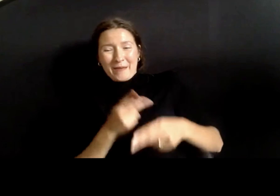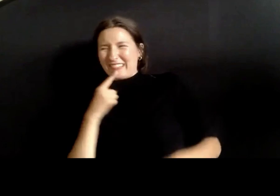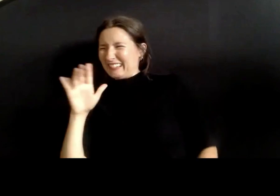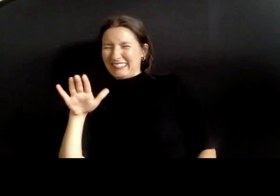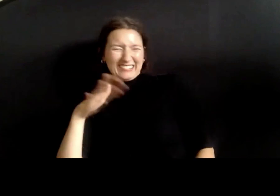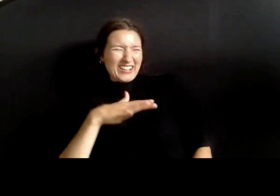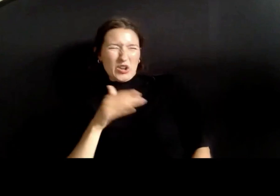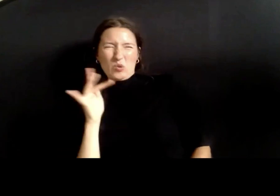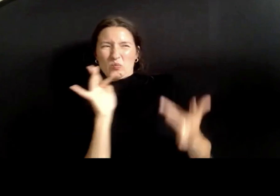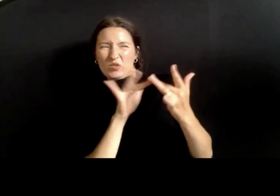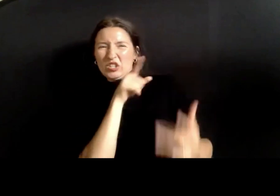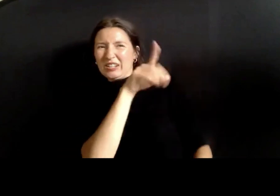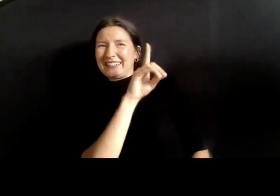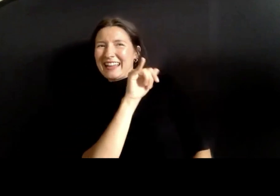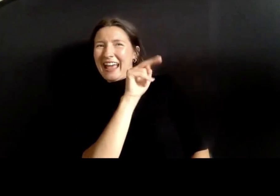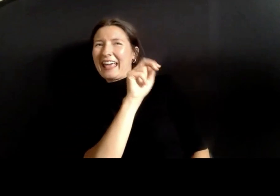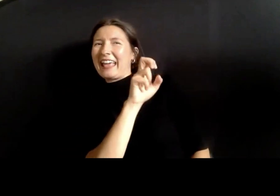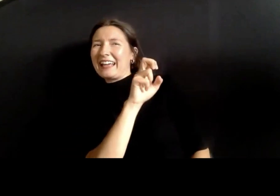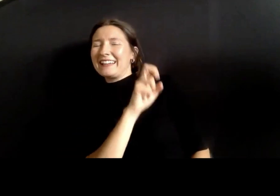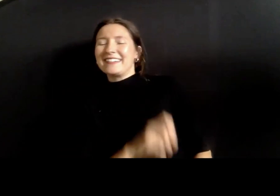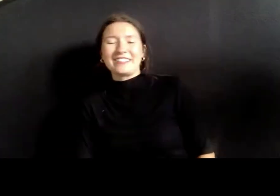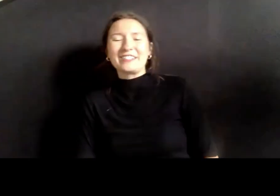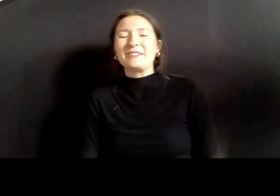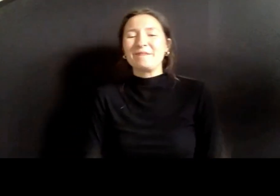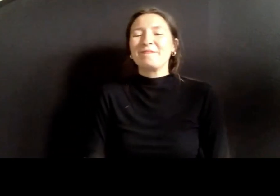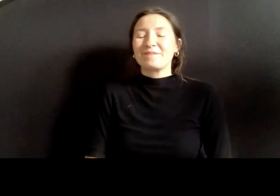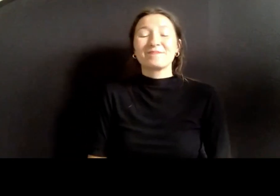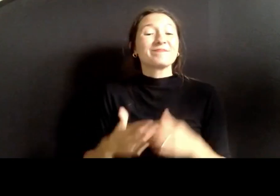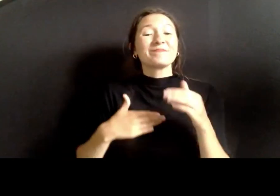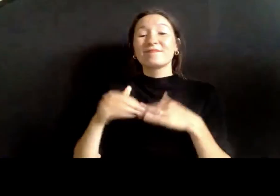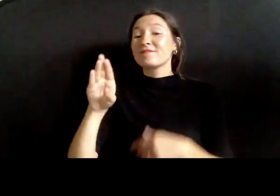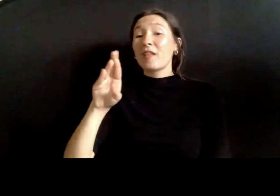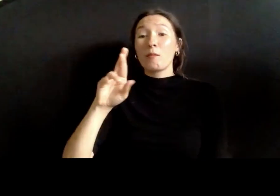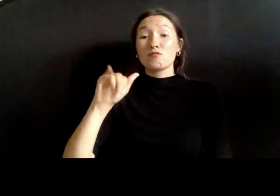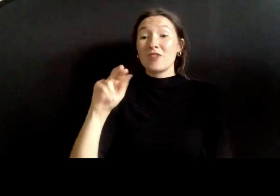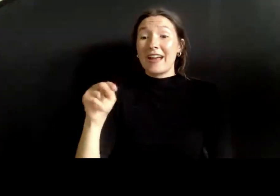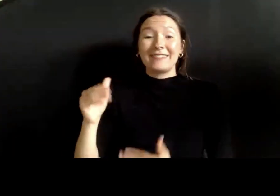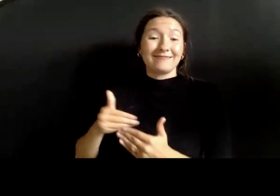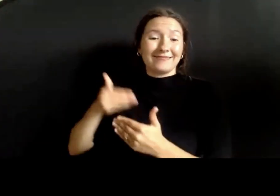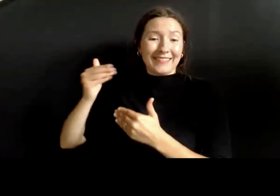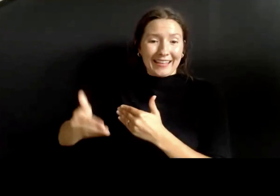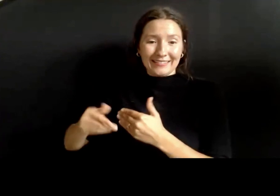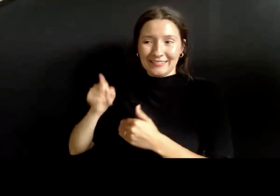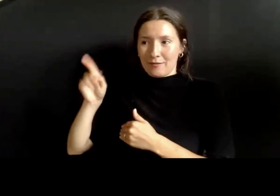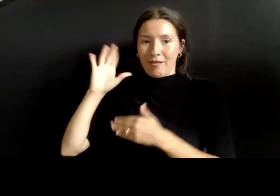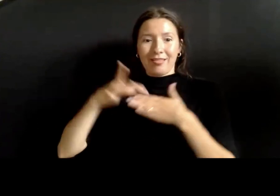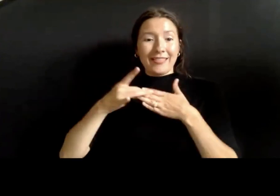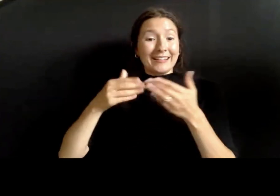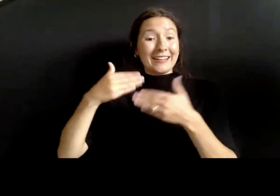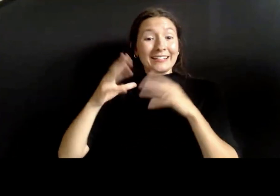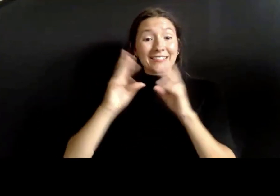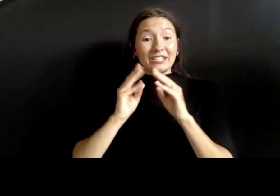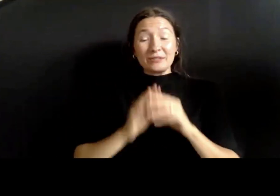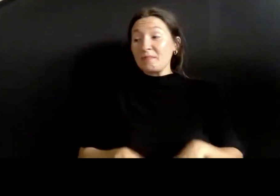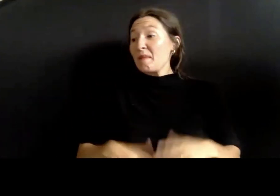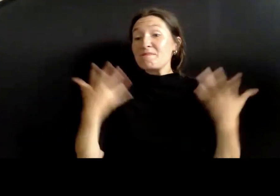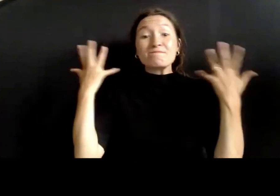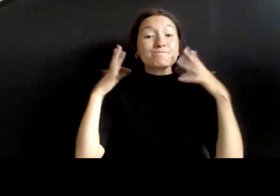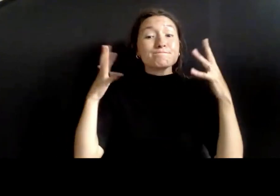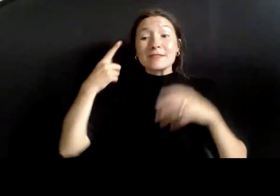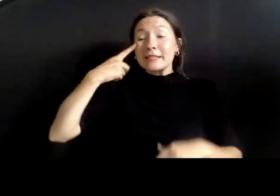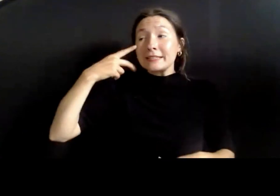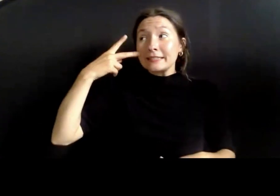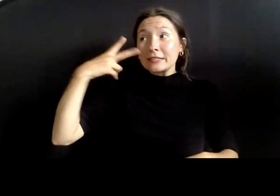next. And with that, I'll go ahead and close out this session, and we'll see everybody in the next one. Thanks again, Diane.